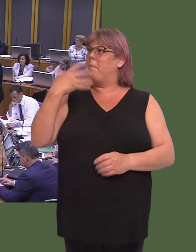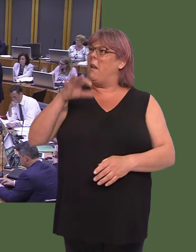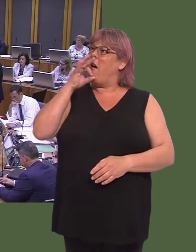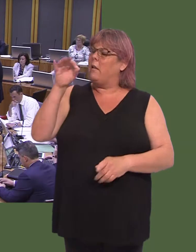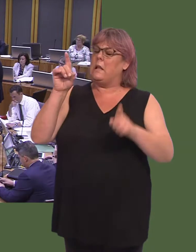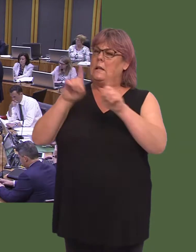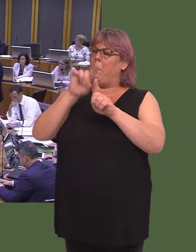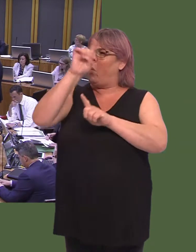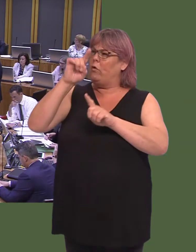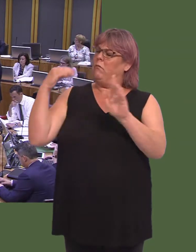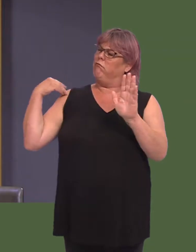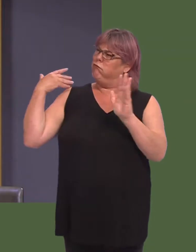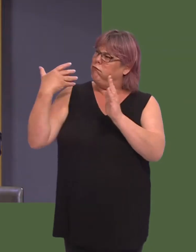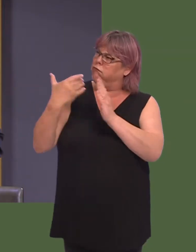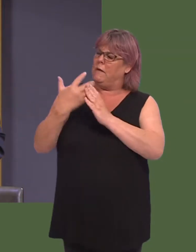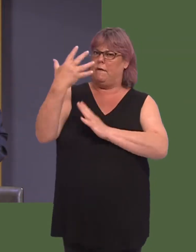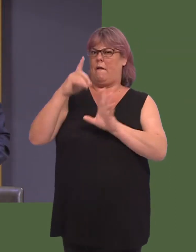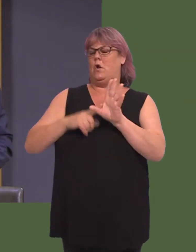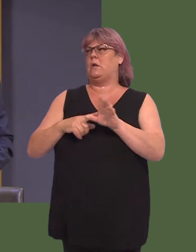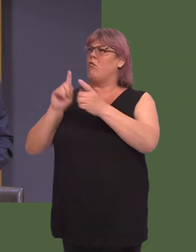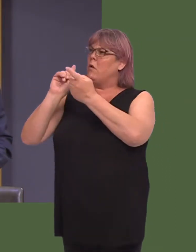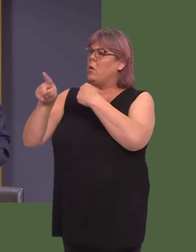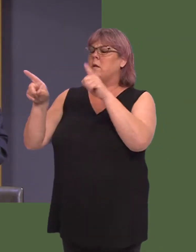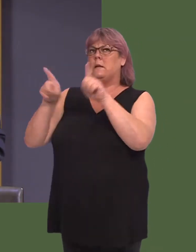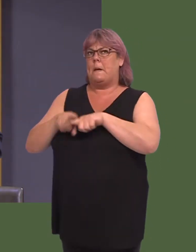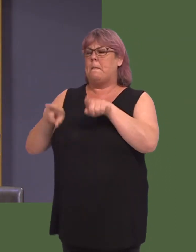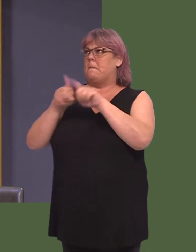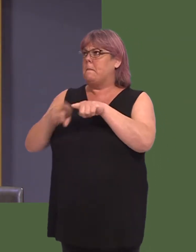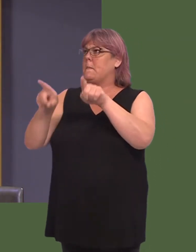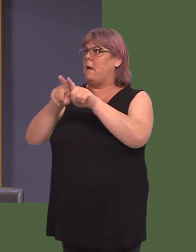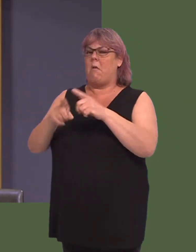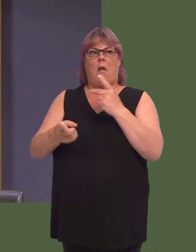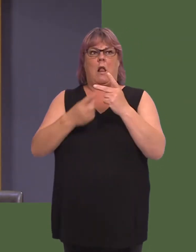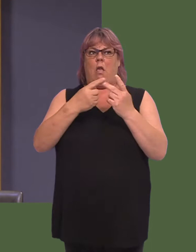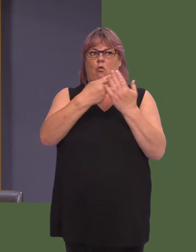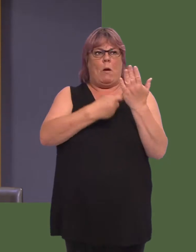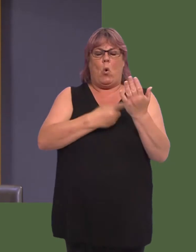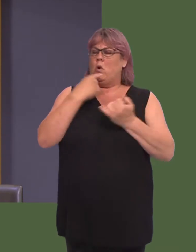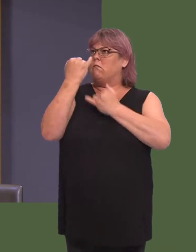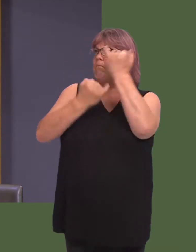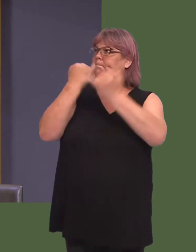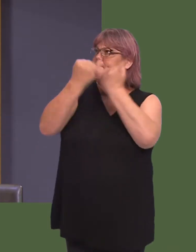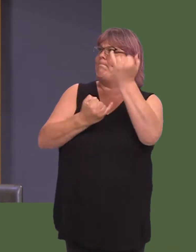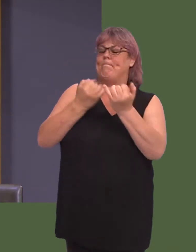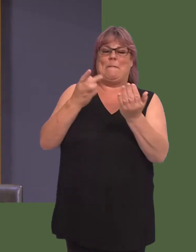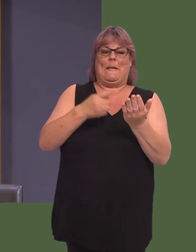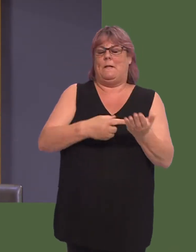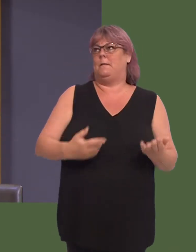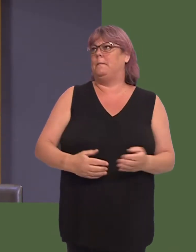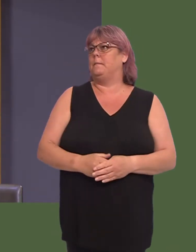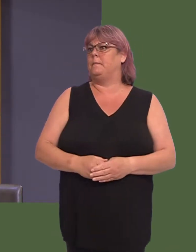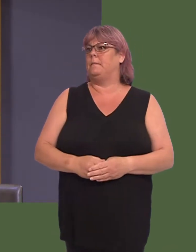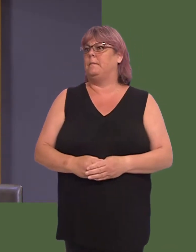hearing over 5 years of asking this question to all intents and purposes, and we've heard reference to another damning report which has just been published